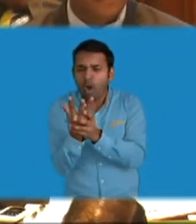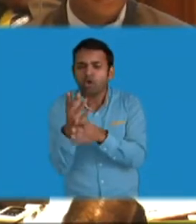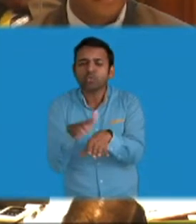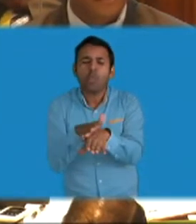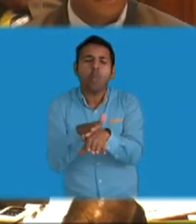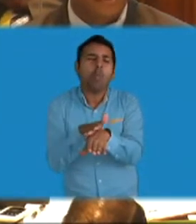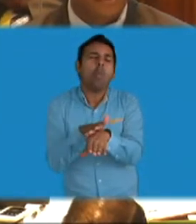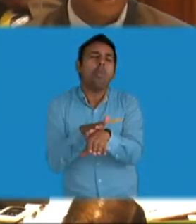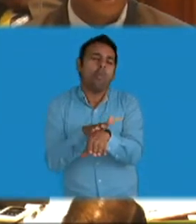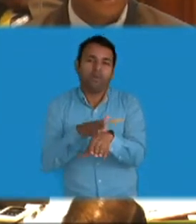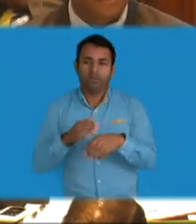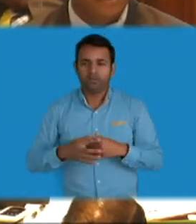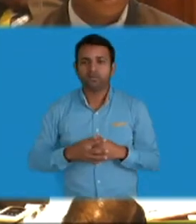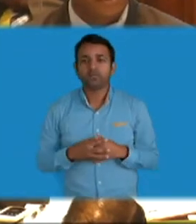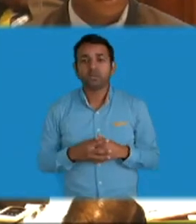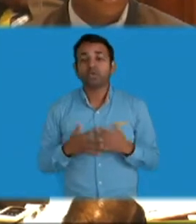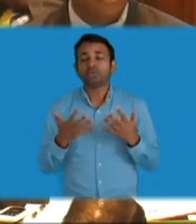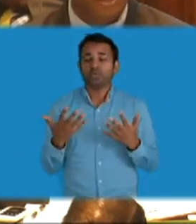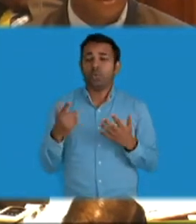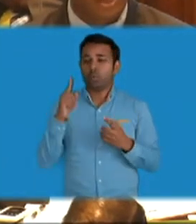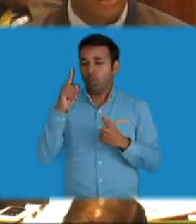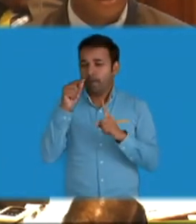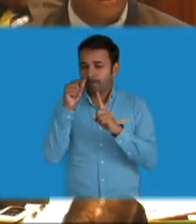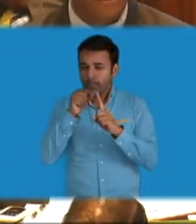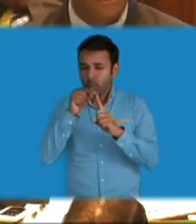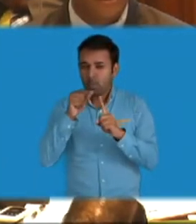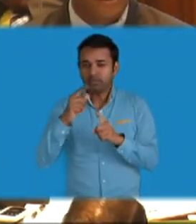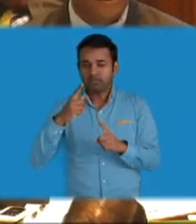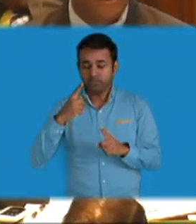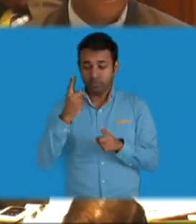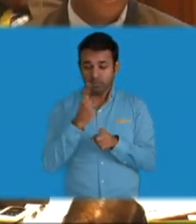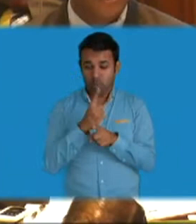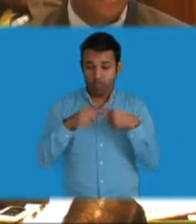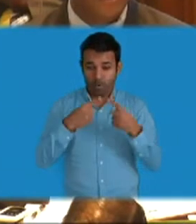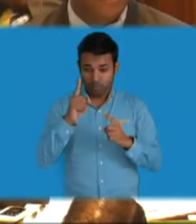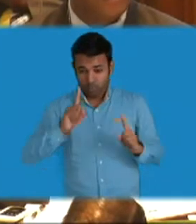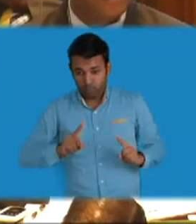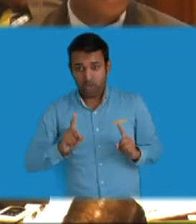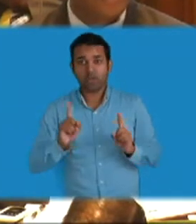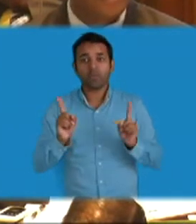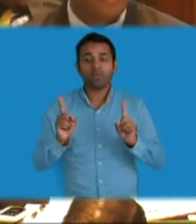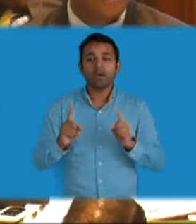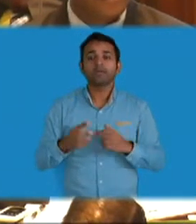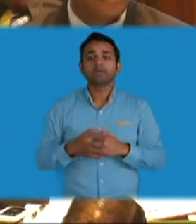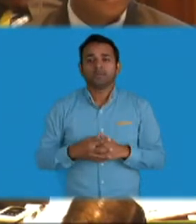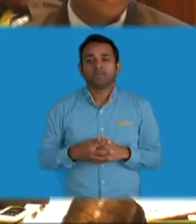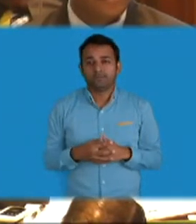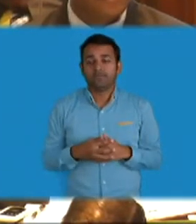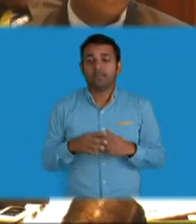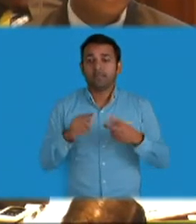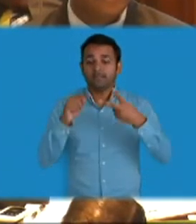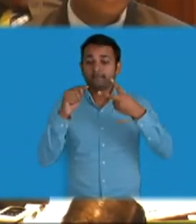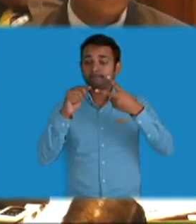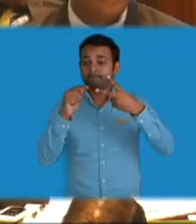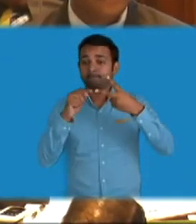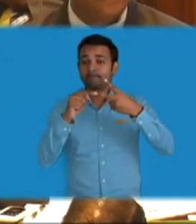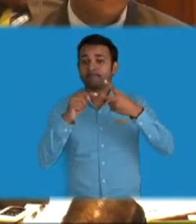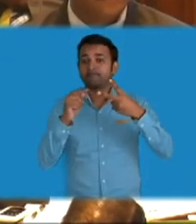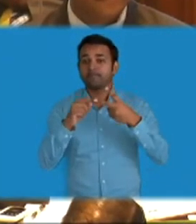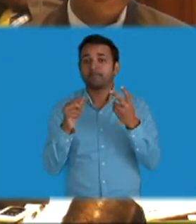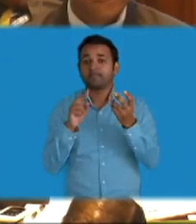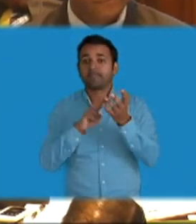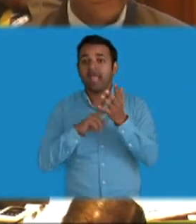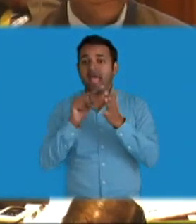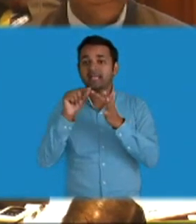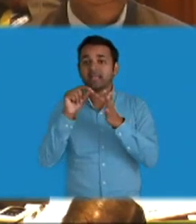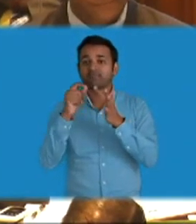So that is one point, Madam Speaker. And the other one is the unprecedented developments that